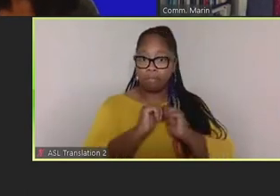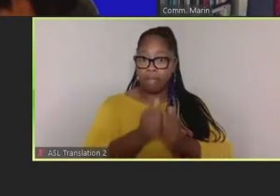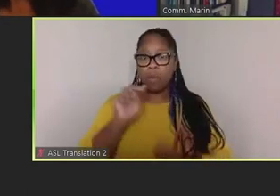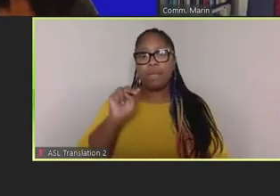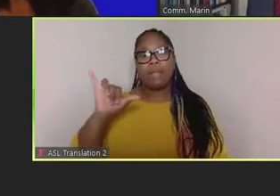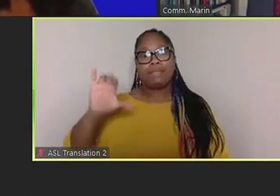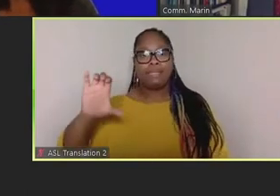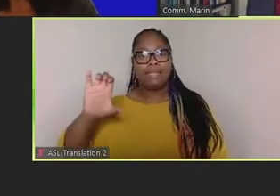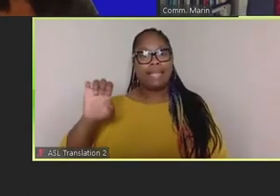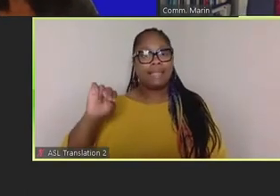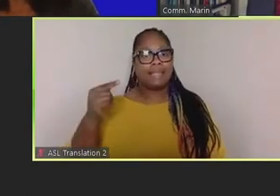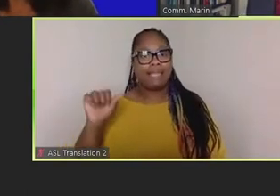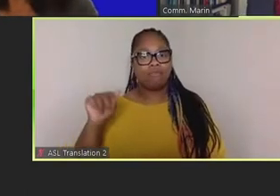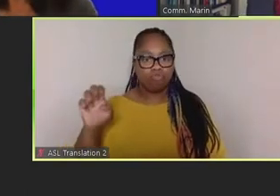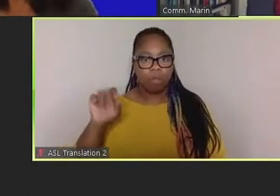Engage portal.